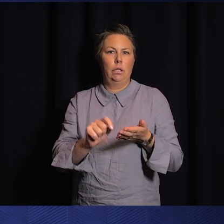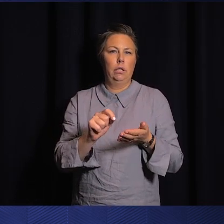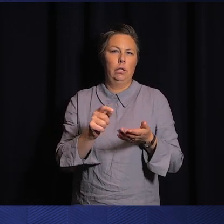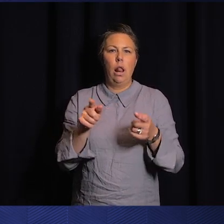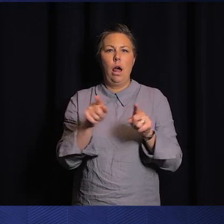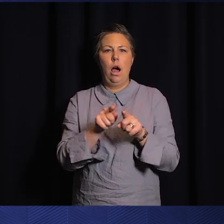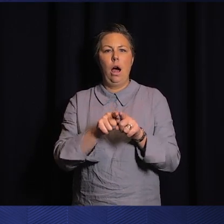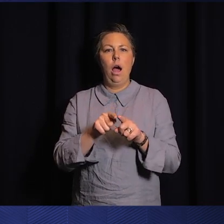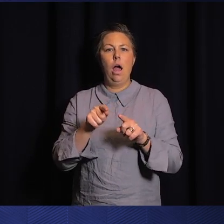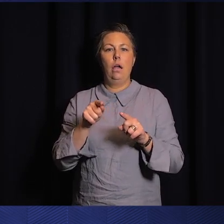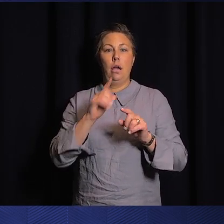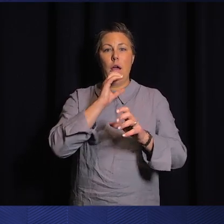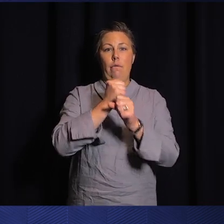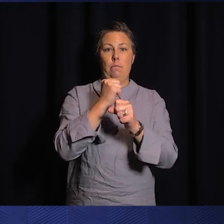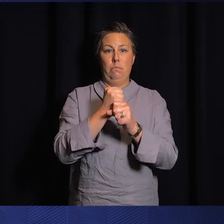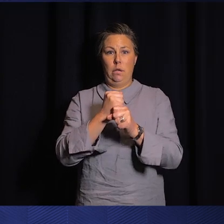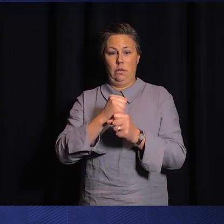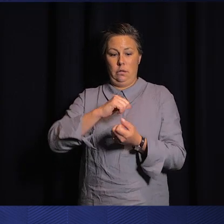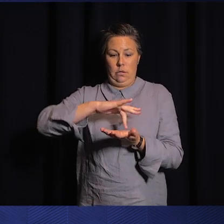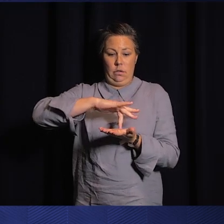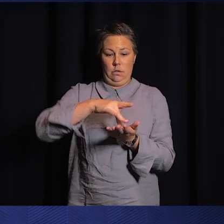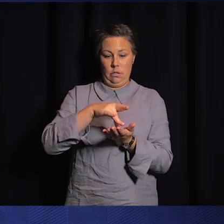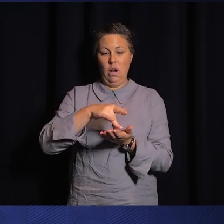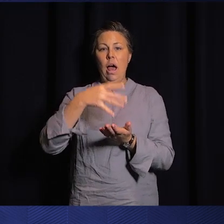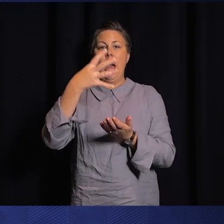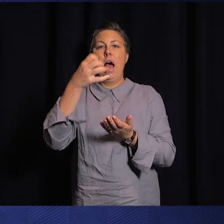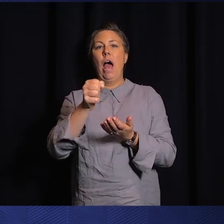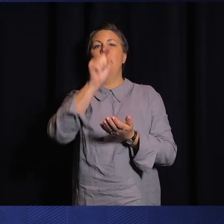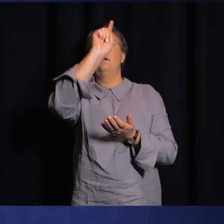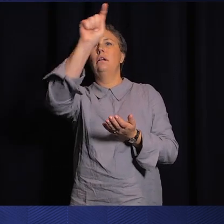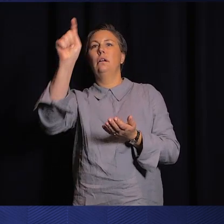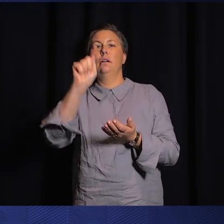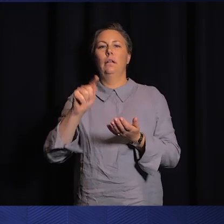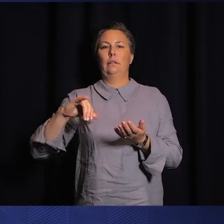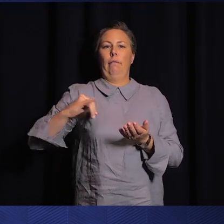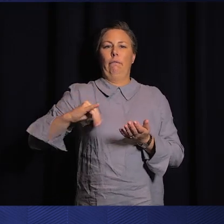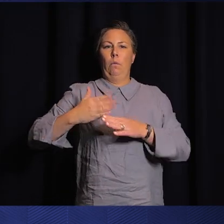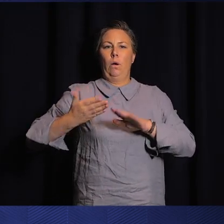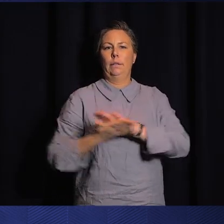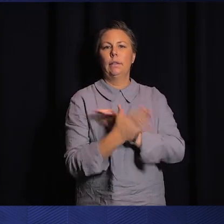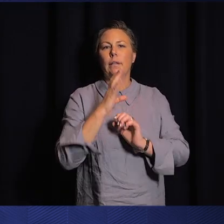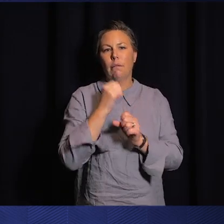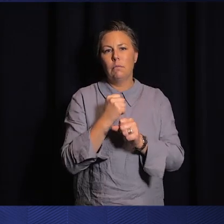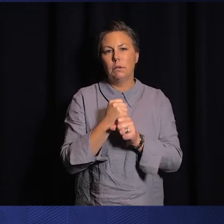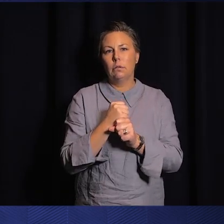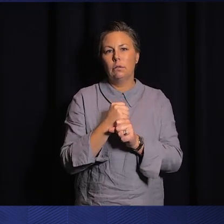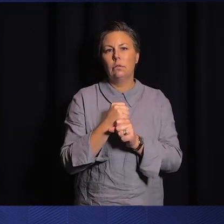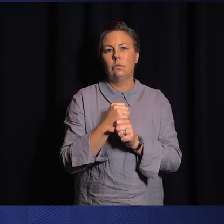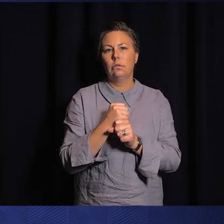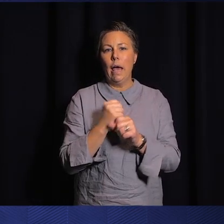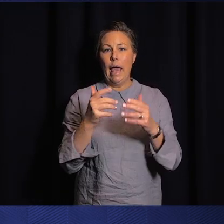like the representative of the government down at the community level. So they are looking after all issues that are related